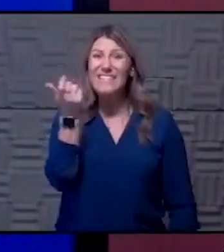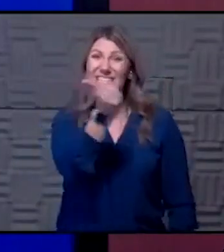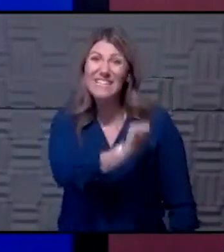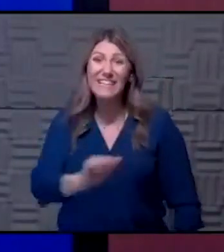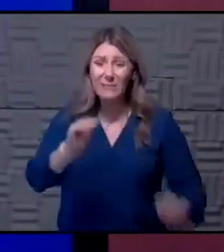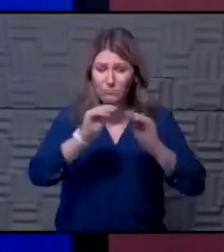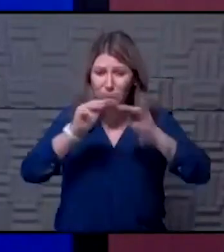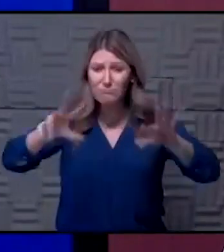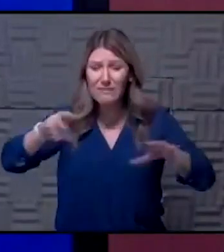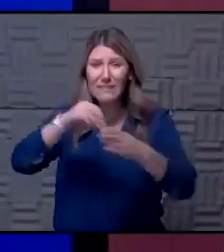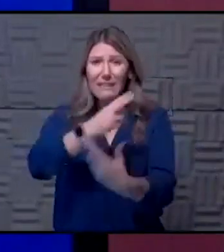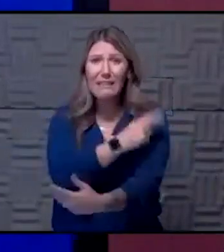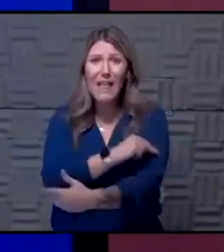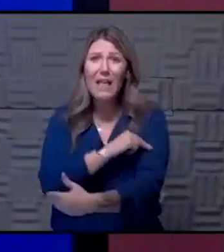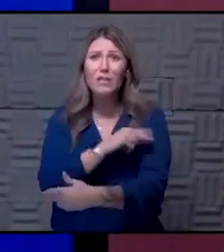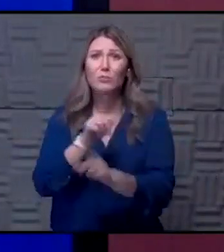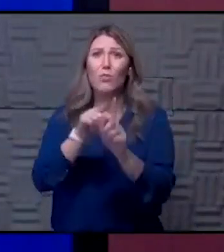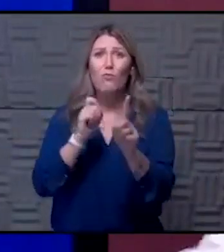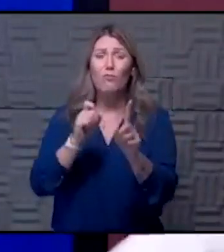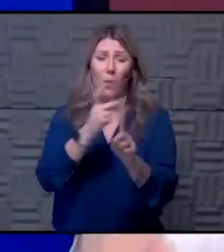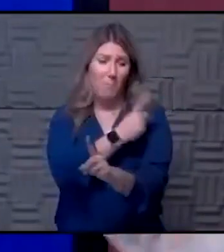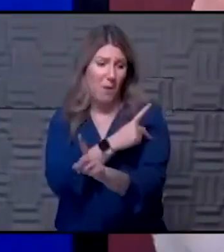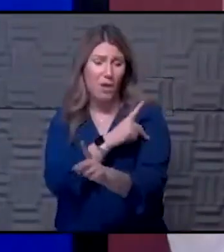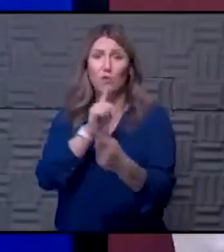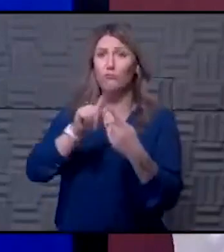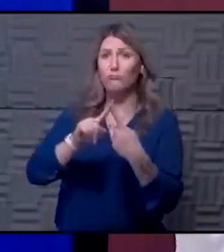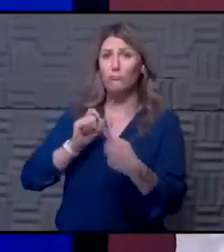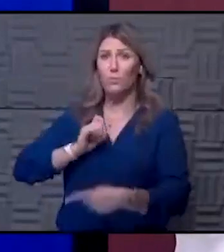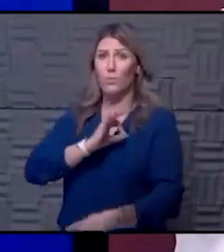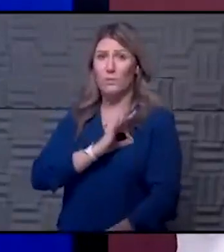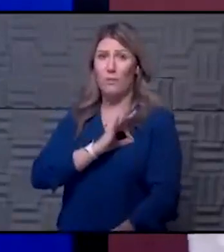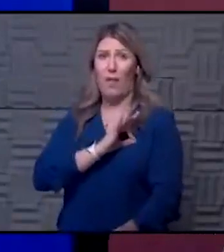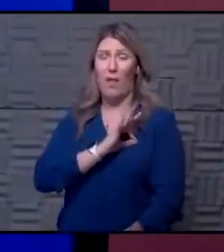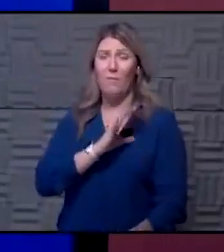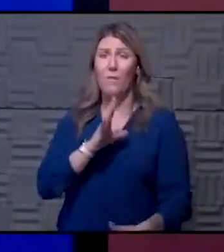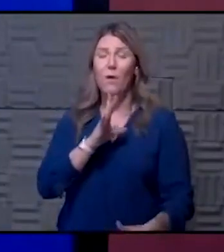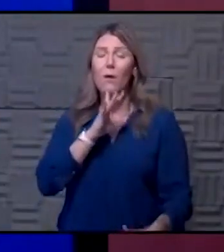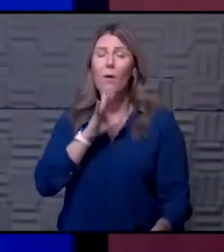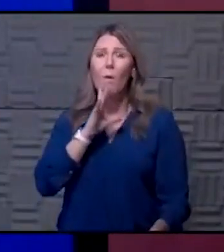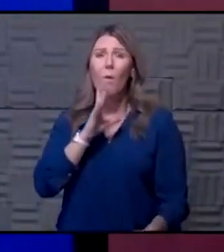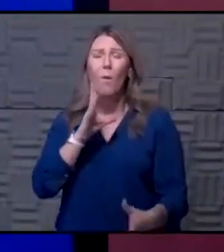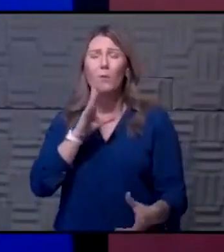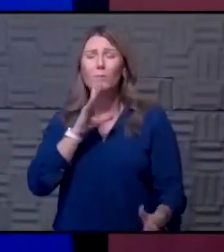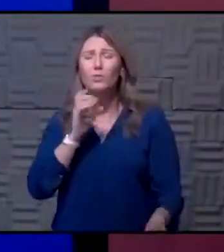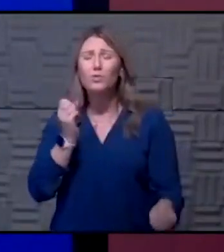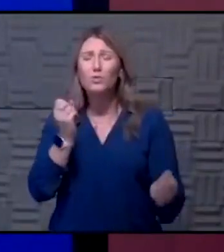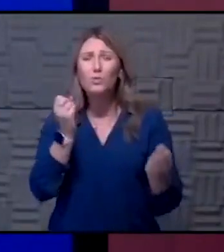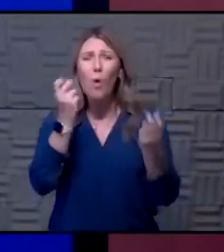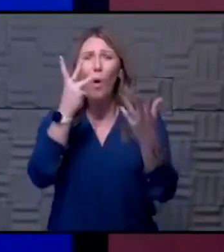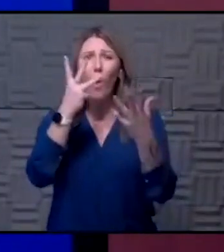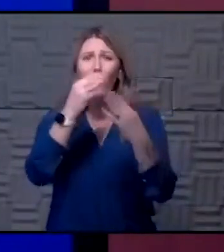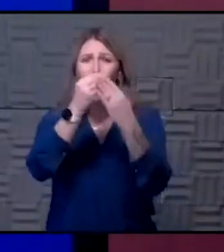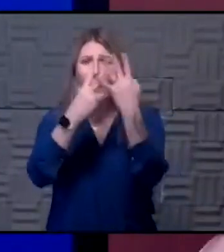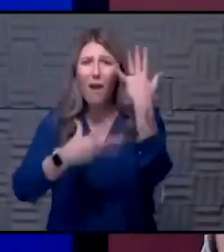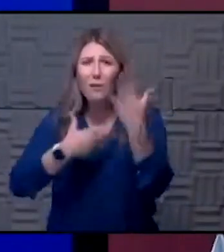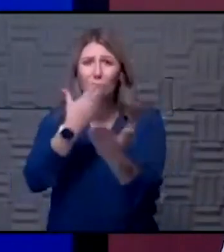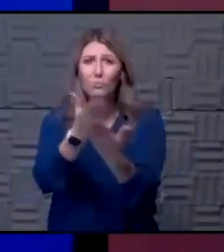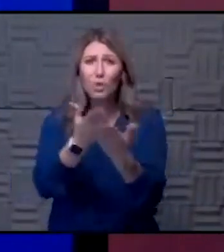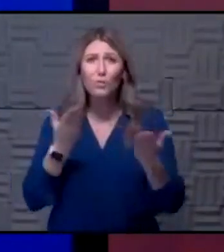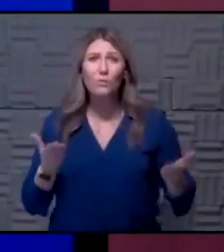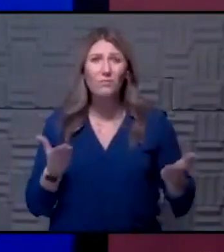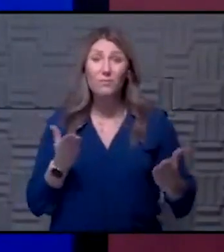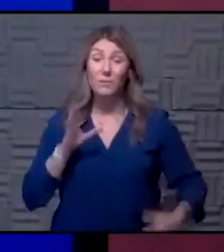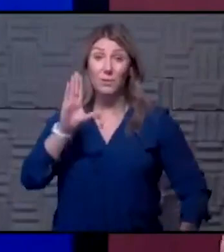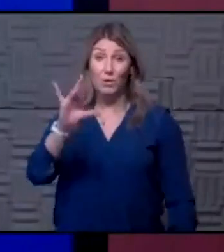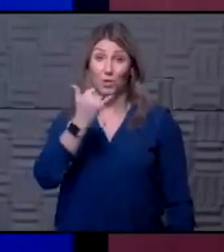transmission inside the hospital to our staff from patients. The overwhelming proof, and all the mask doubters out there, I'm sorry, you're just